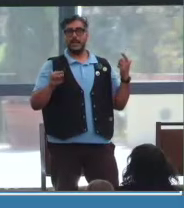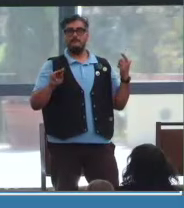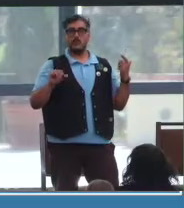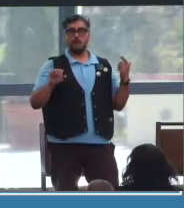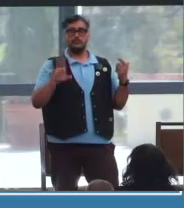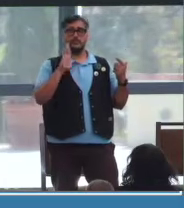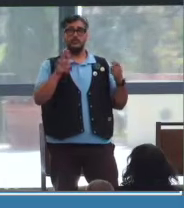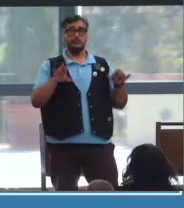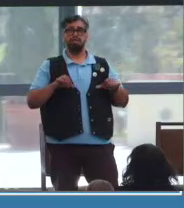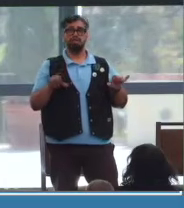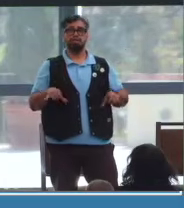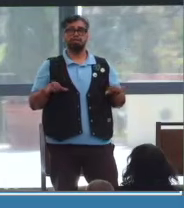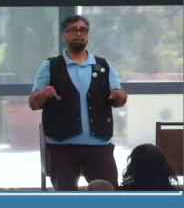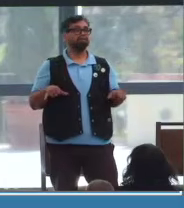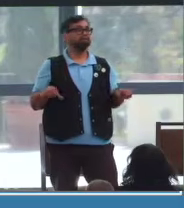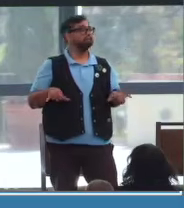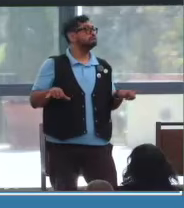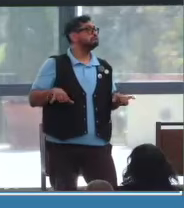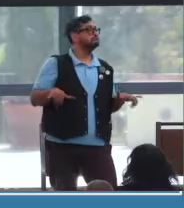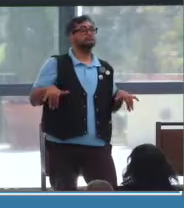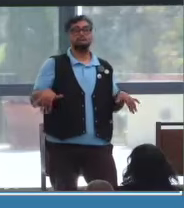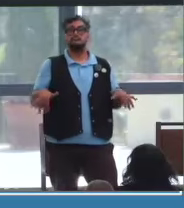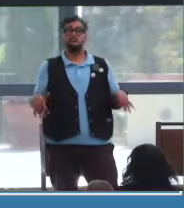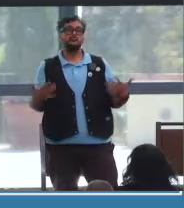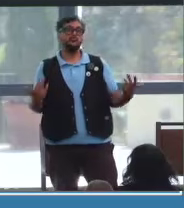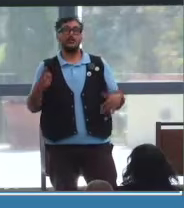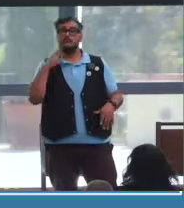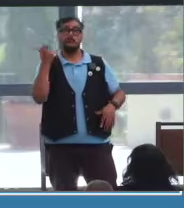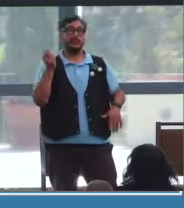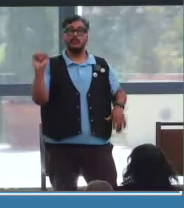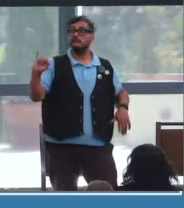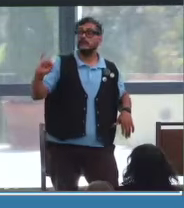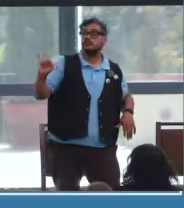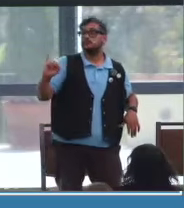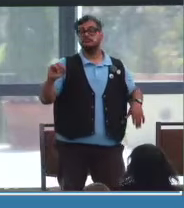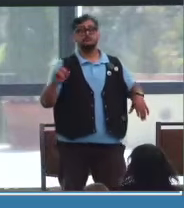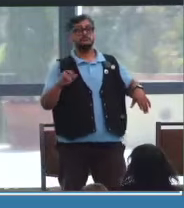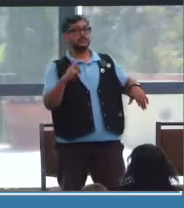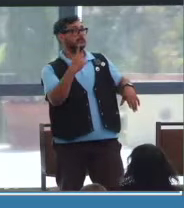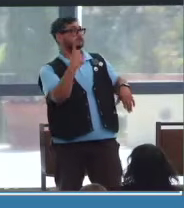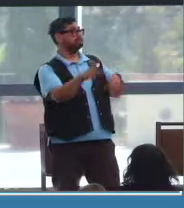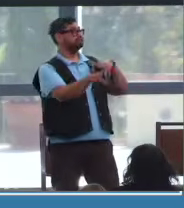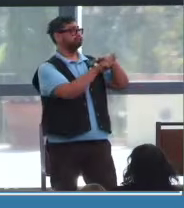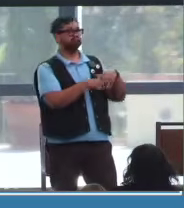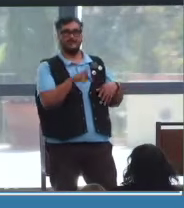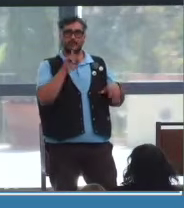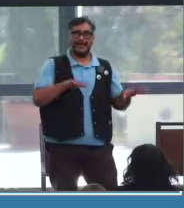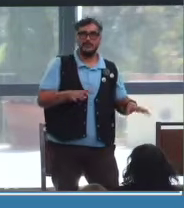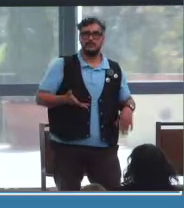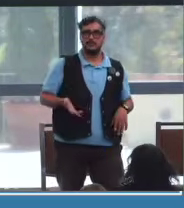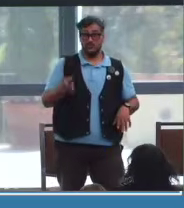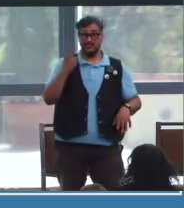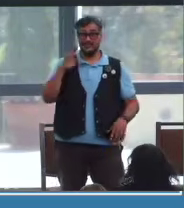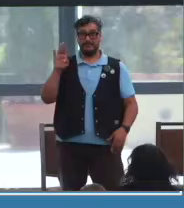there waiting for any infections or any issues to get activated. So you can see